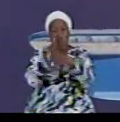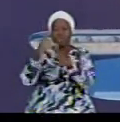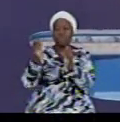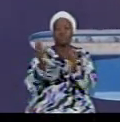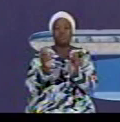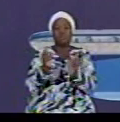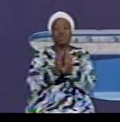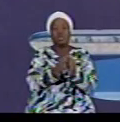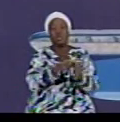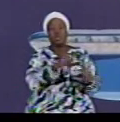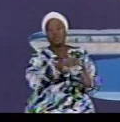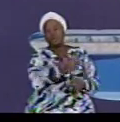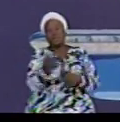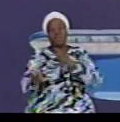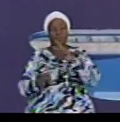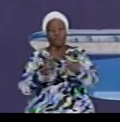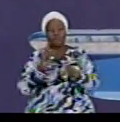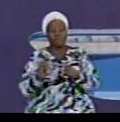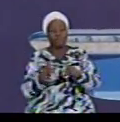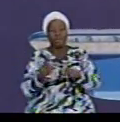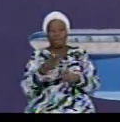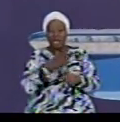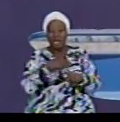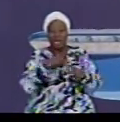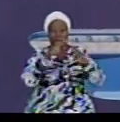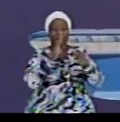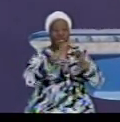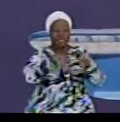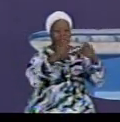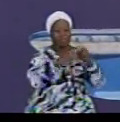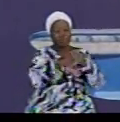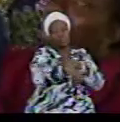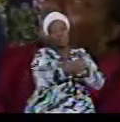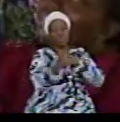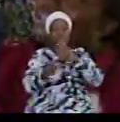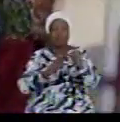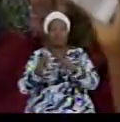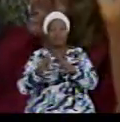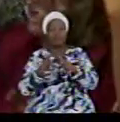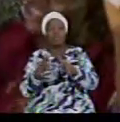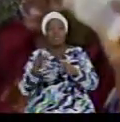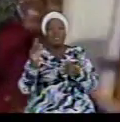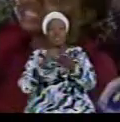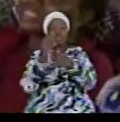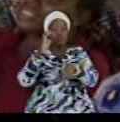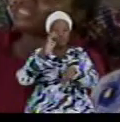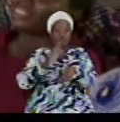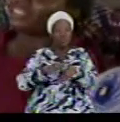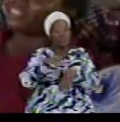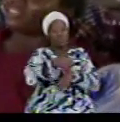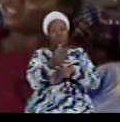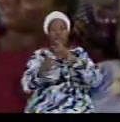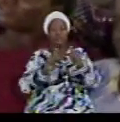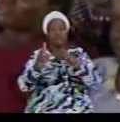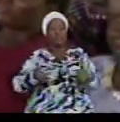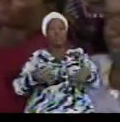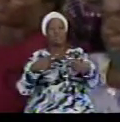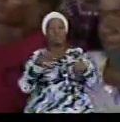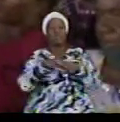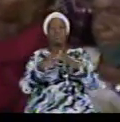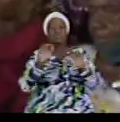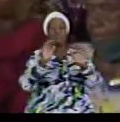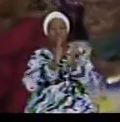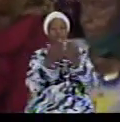other people. And spread to other people. Now, Acts of the Apostles, chapter